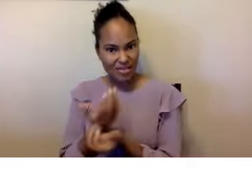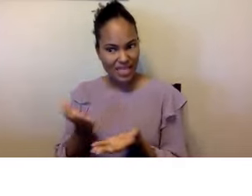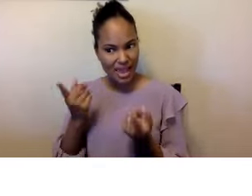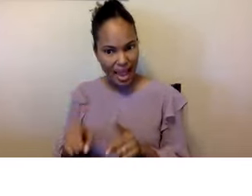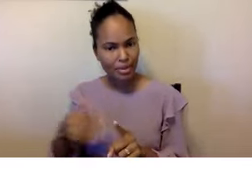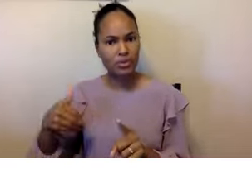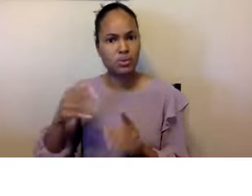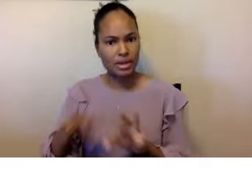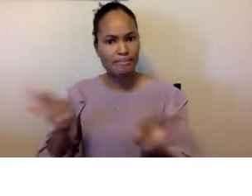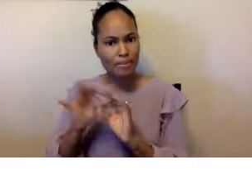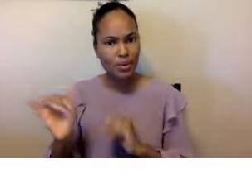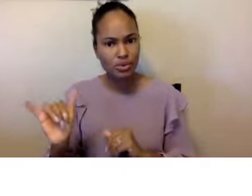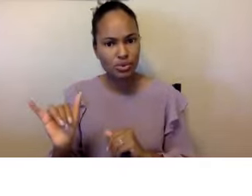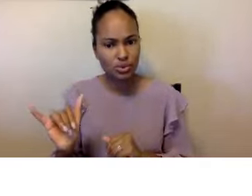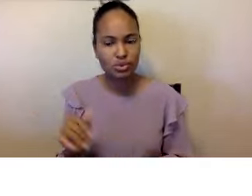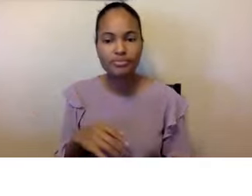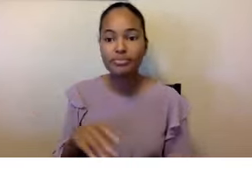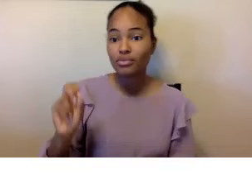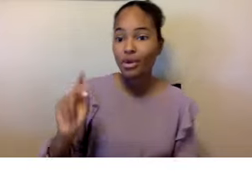Great. What do you think, Calvin?